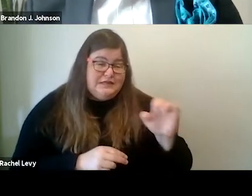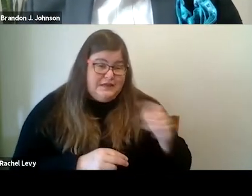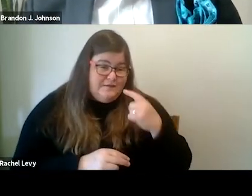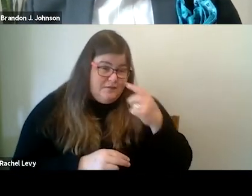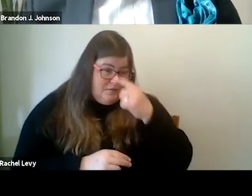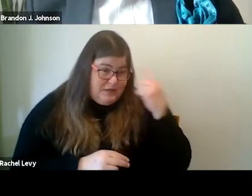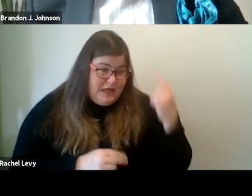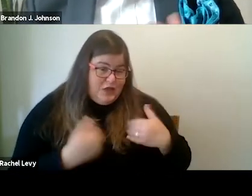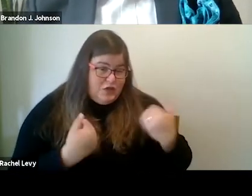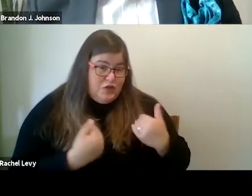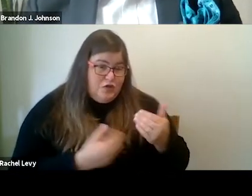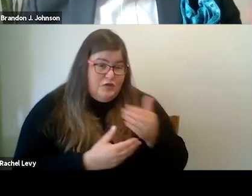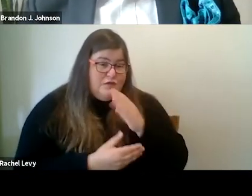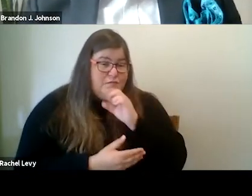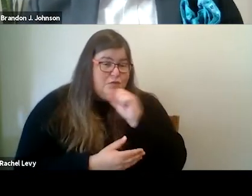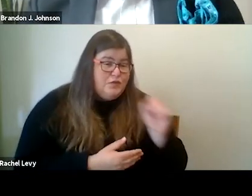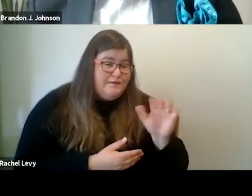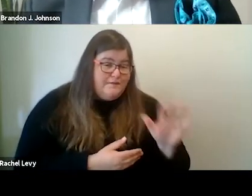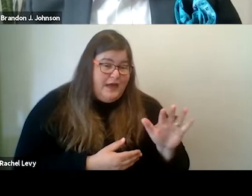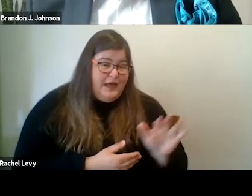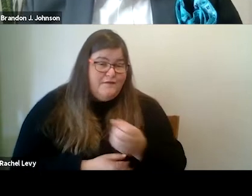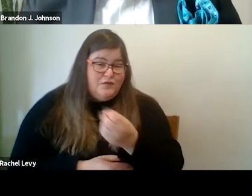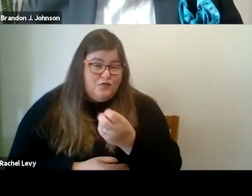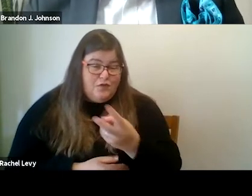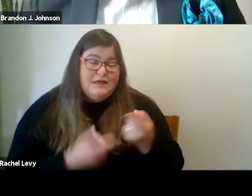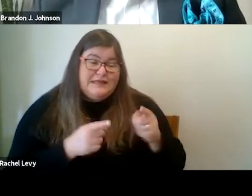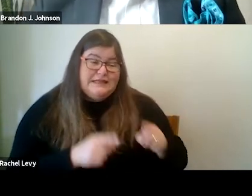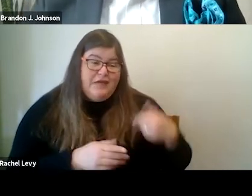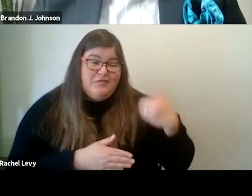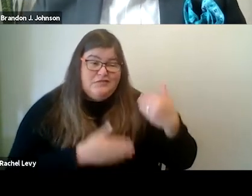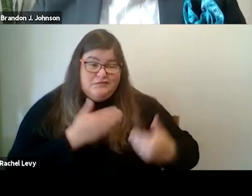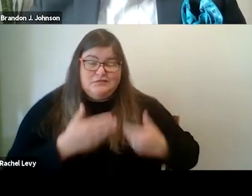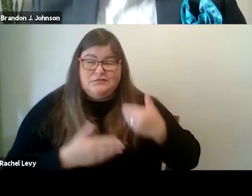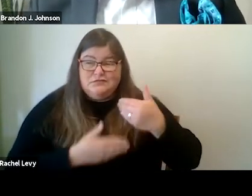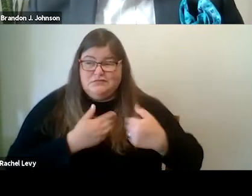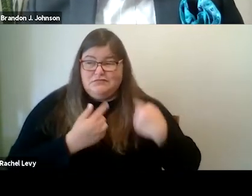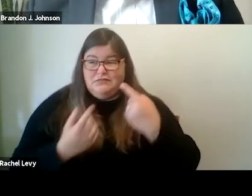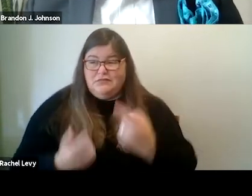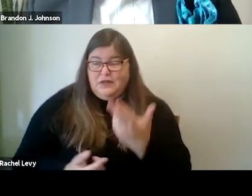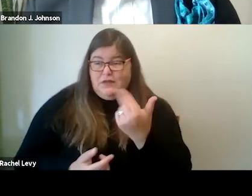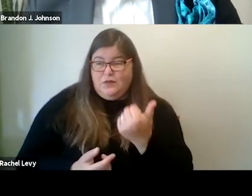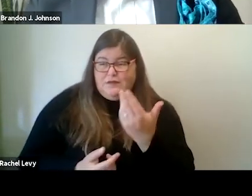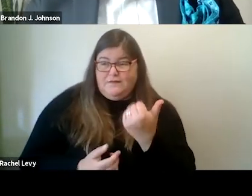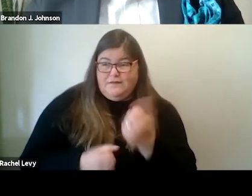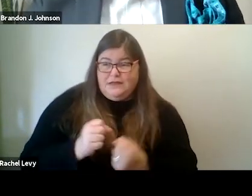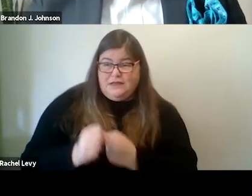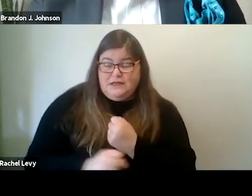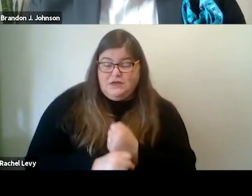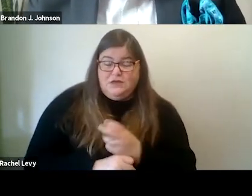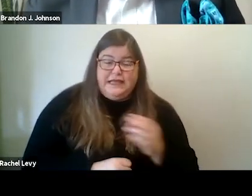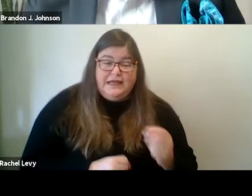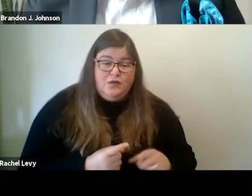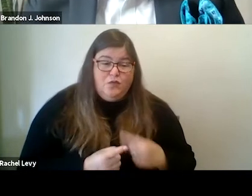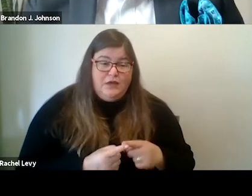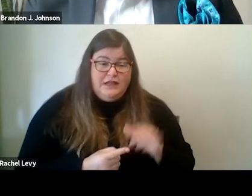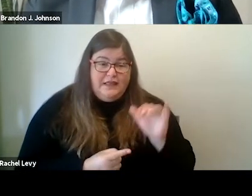12. This is something, this is happening gradually over about the last 13 to 15 years. And, when this data